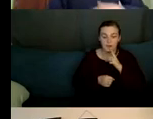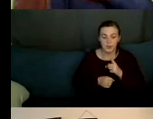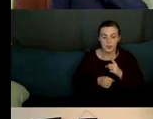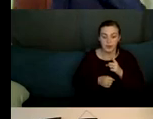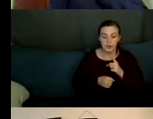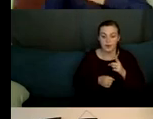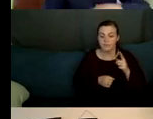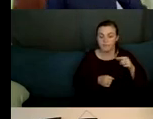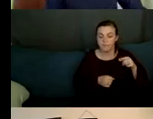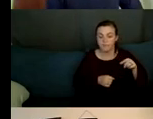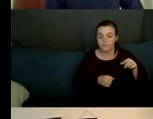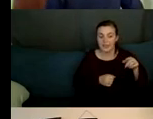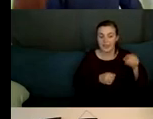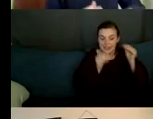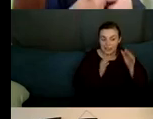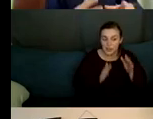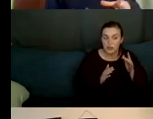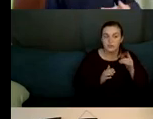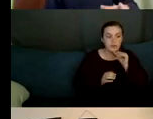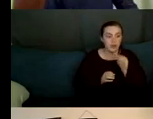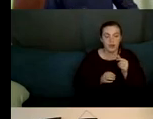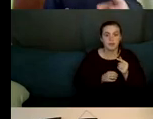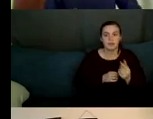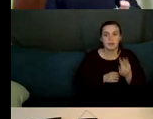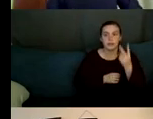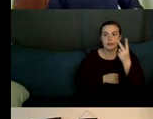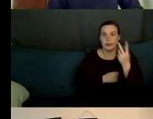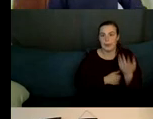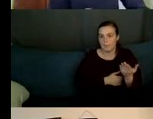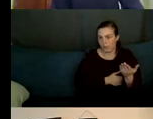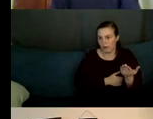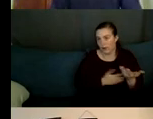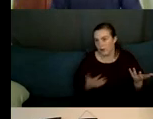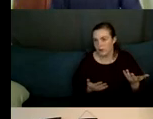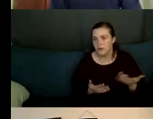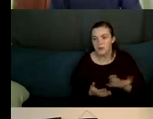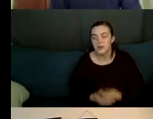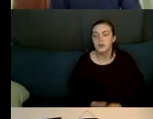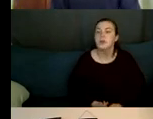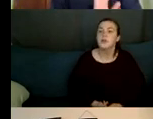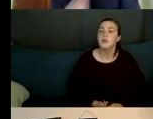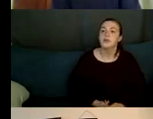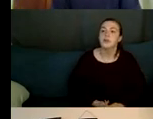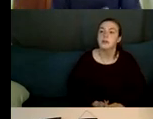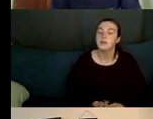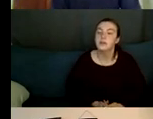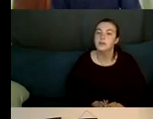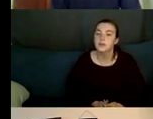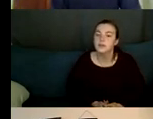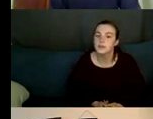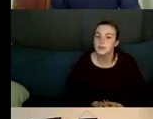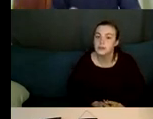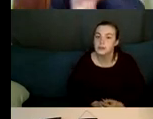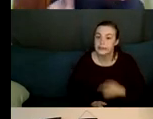descriptions of their class at that point in case they got it kind of wonky on the Google form. At this point, of course, if you do need